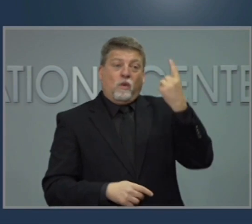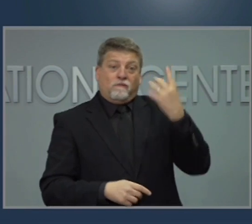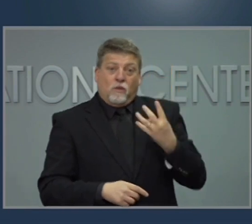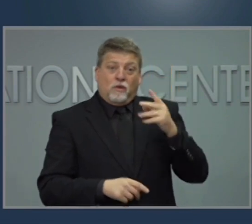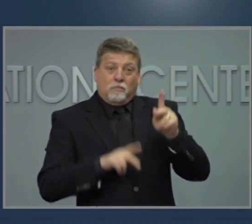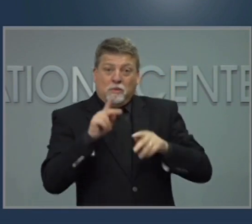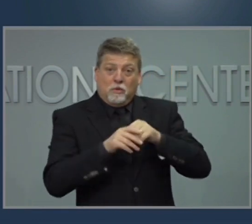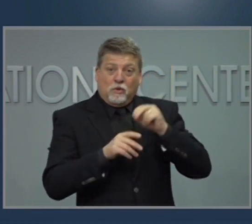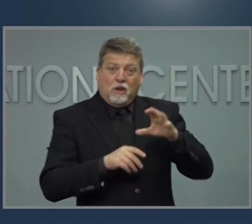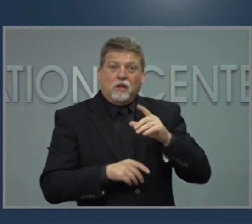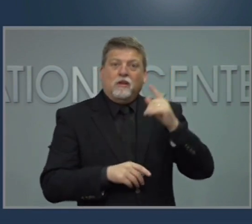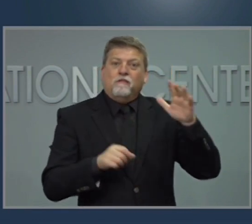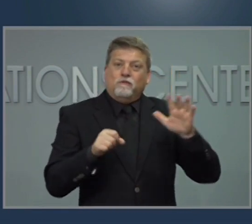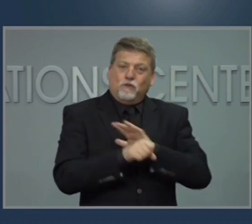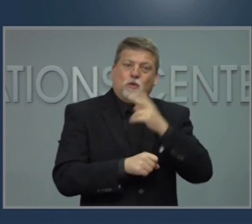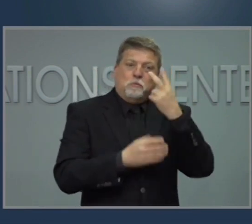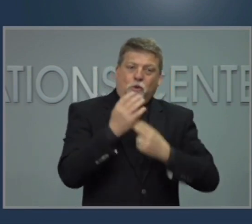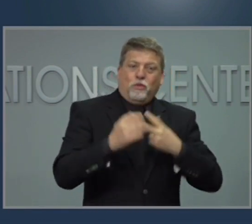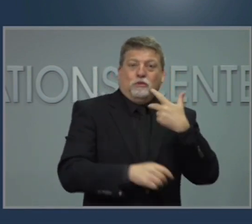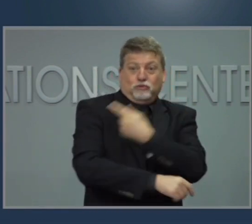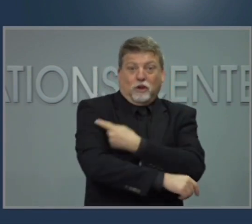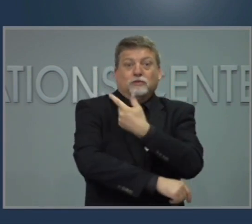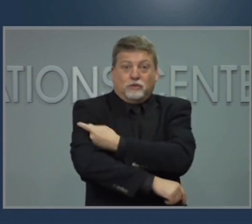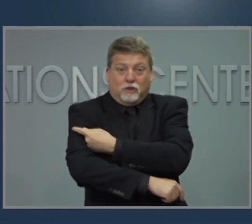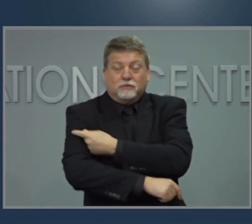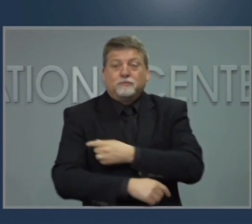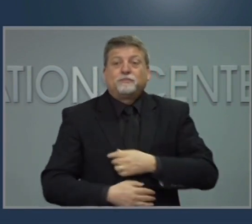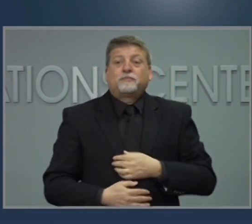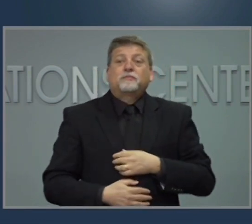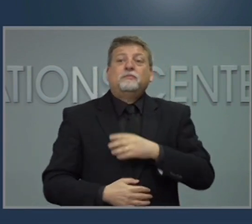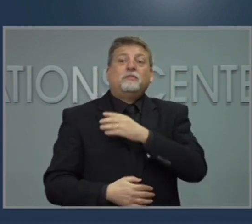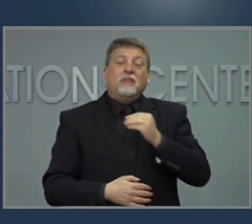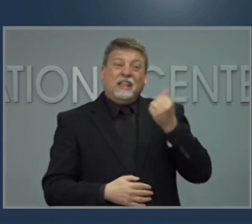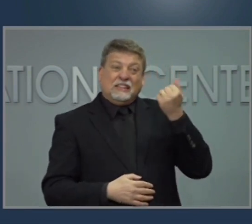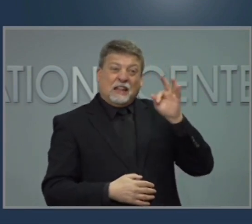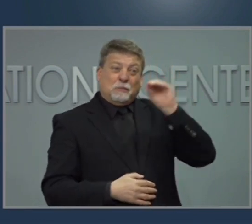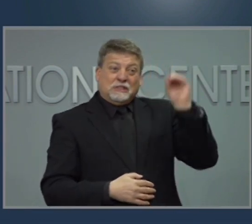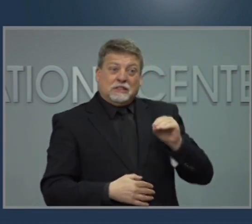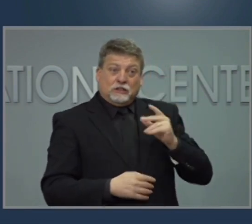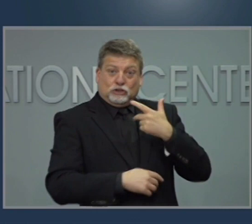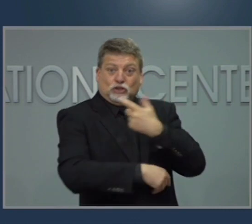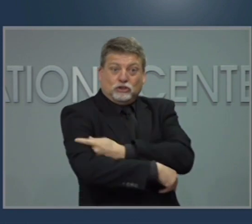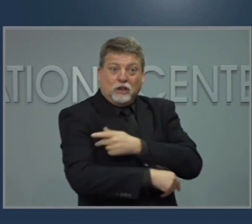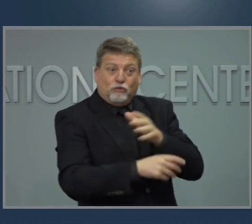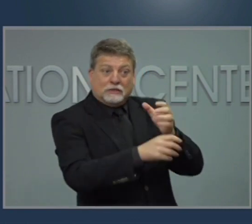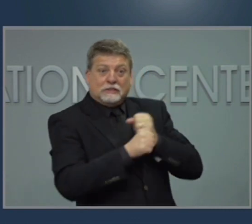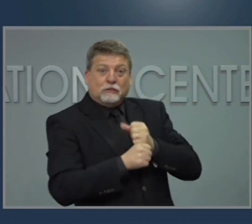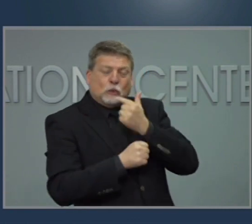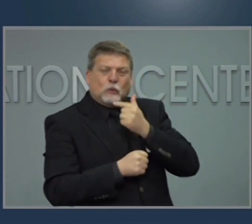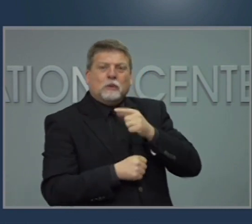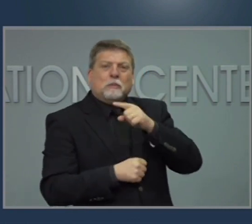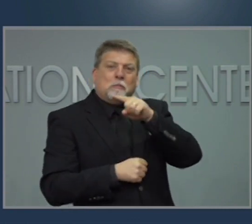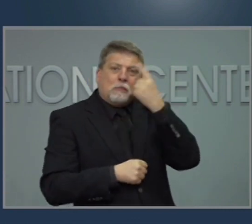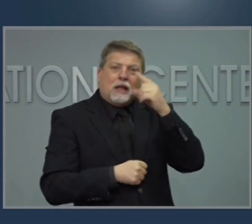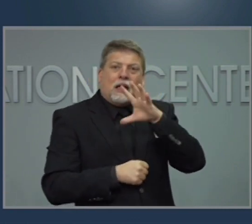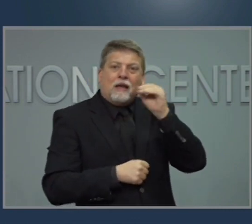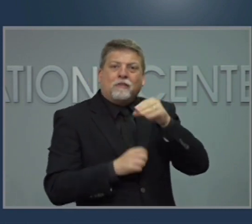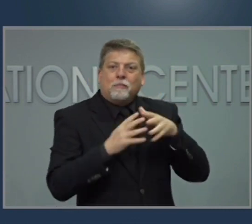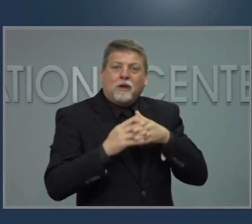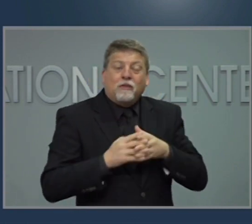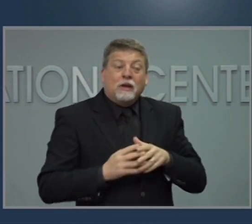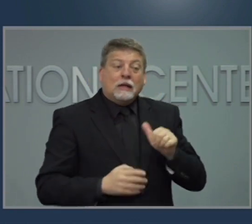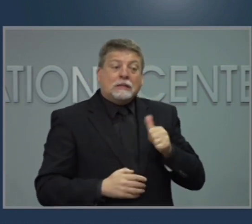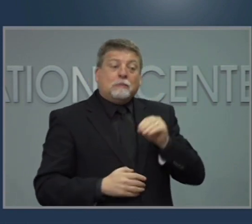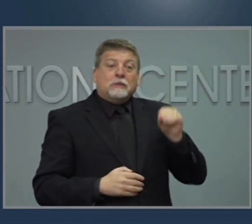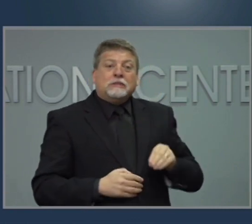vaccinated. And this past week, 19% of first doses went to people who identified as Black or African American, and 10% went